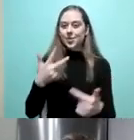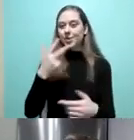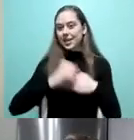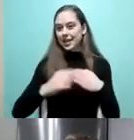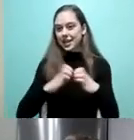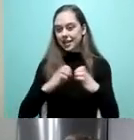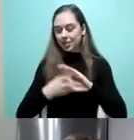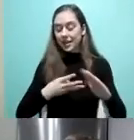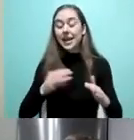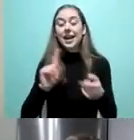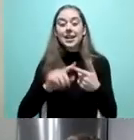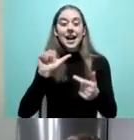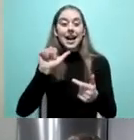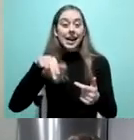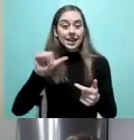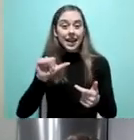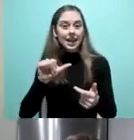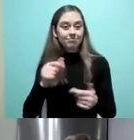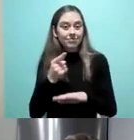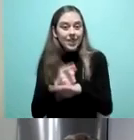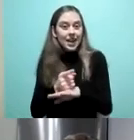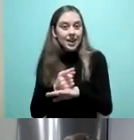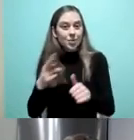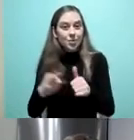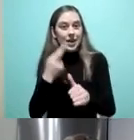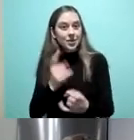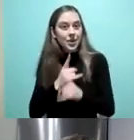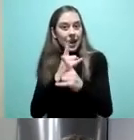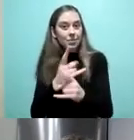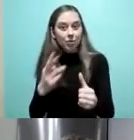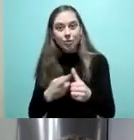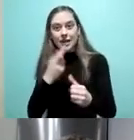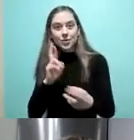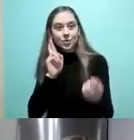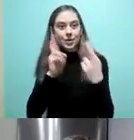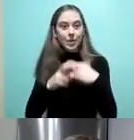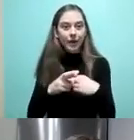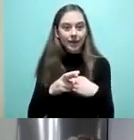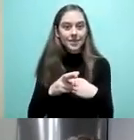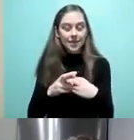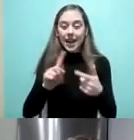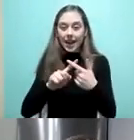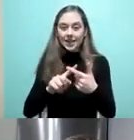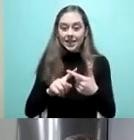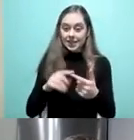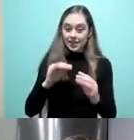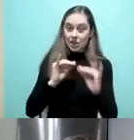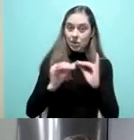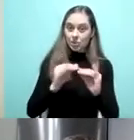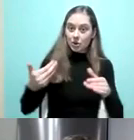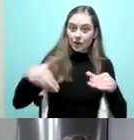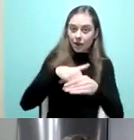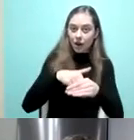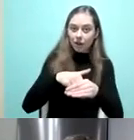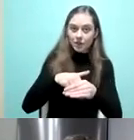all the time online as well, and on email, and fantastic that we've had Katrina involved as well to make this